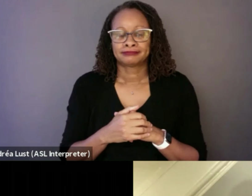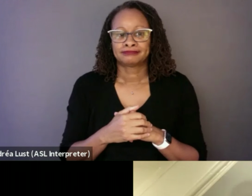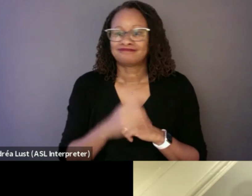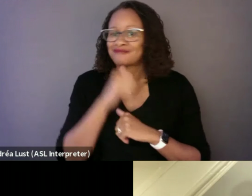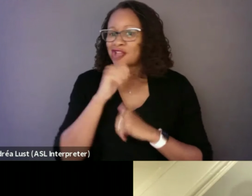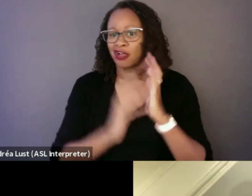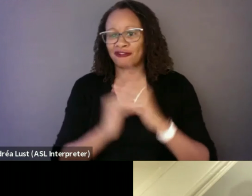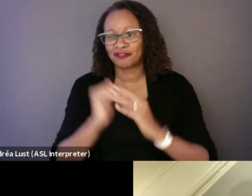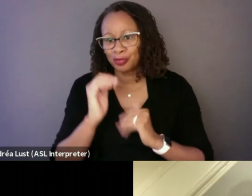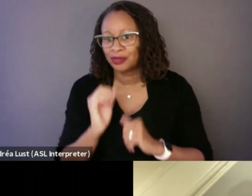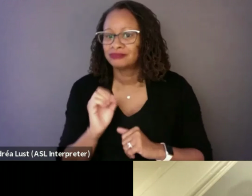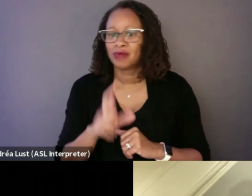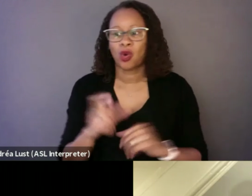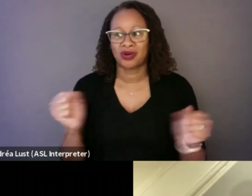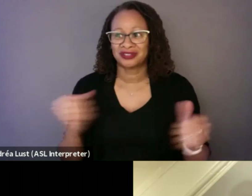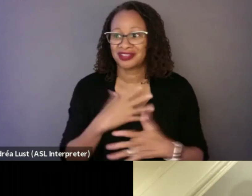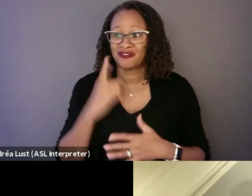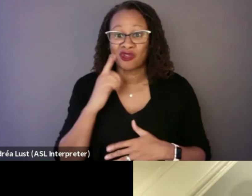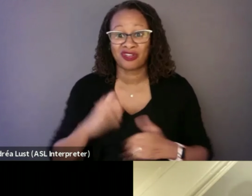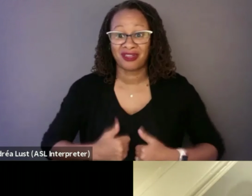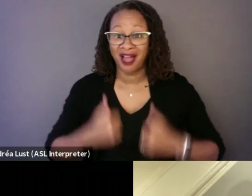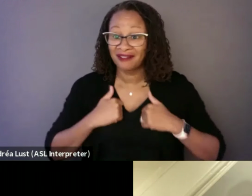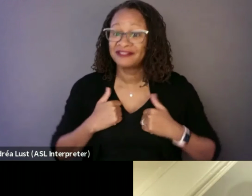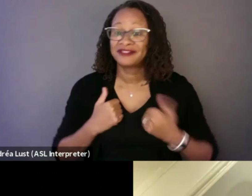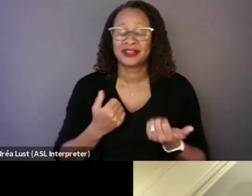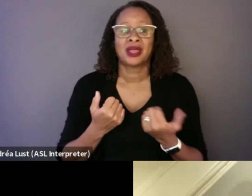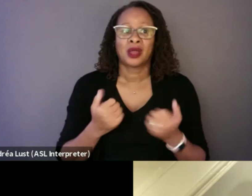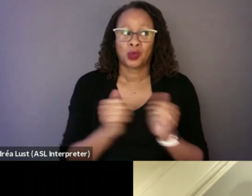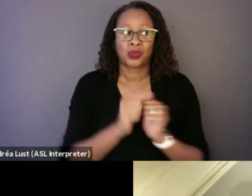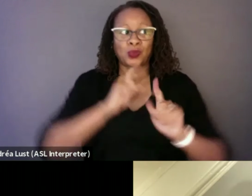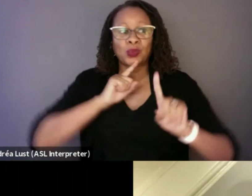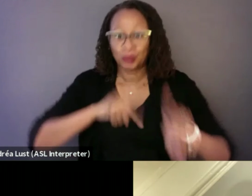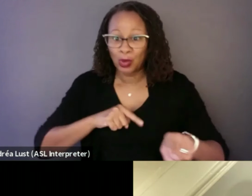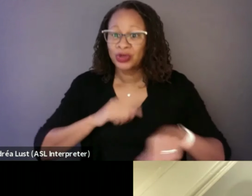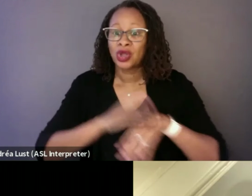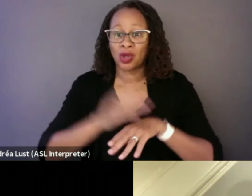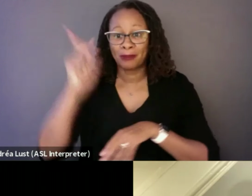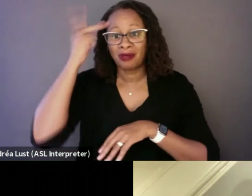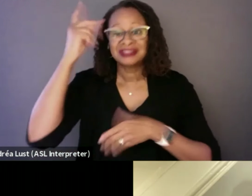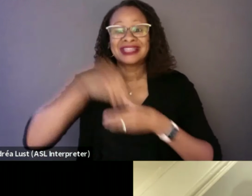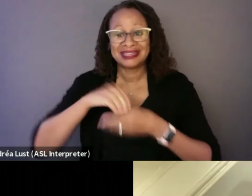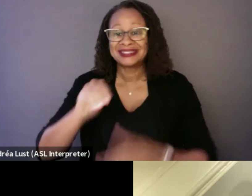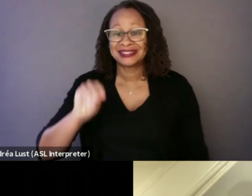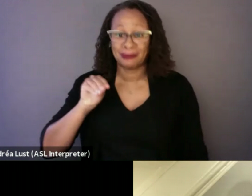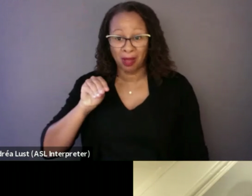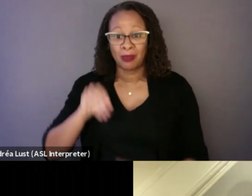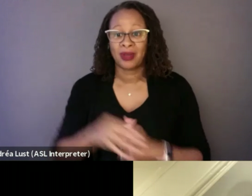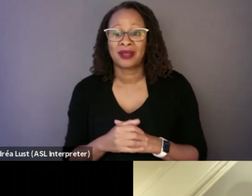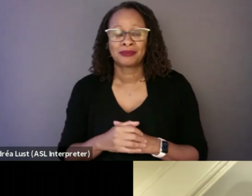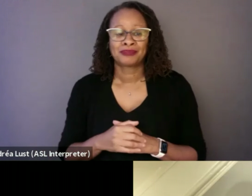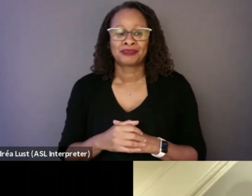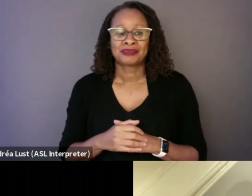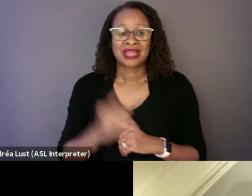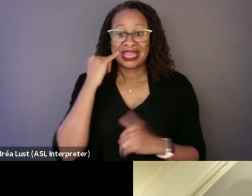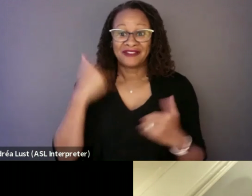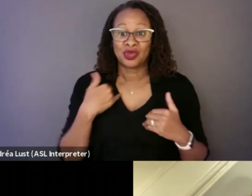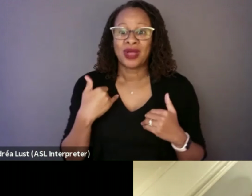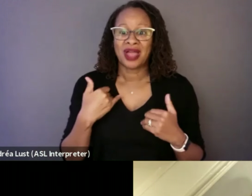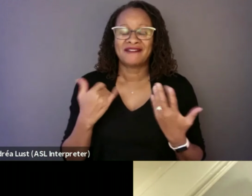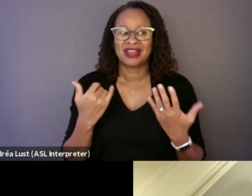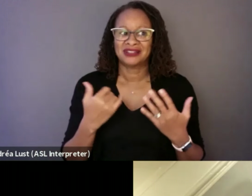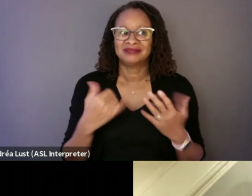comfortable or fear for their life in terms of reporting on politics in Zimbabwe. If you are have a dissenting voice if